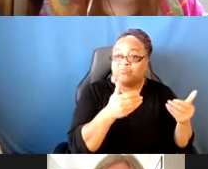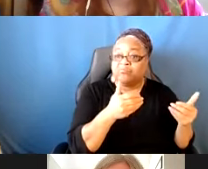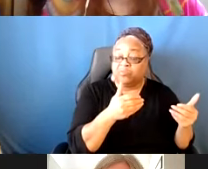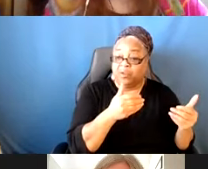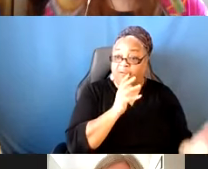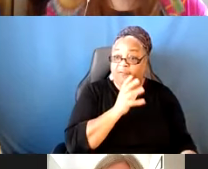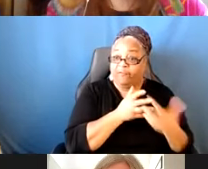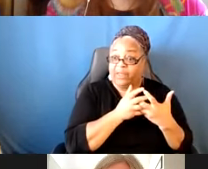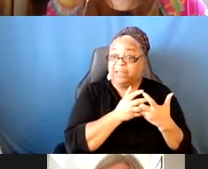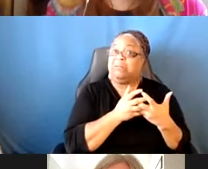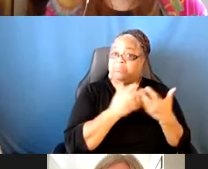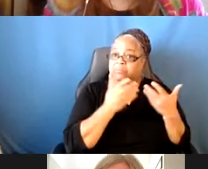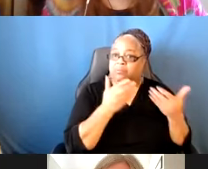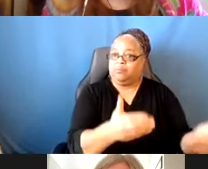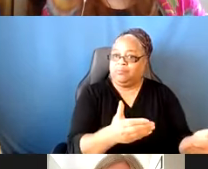Ignore the rest.